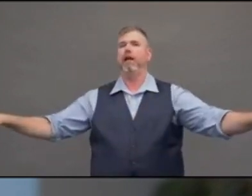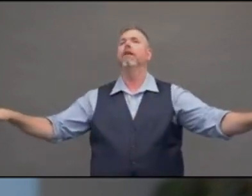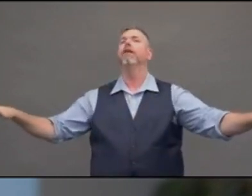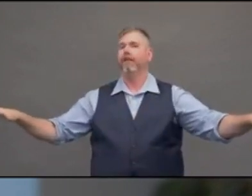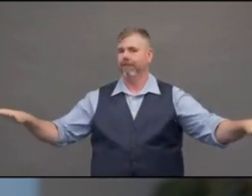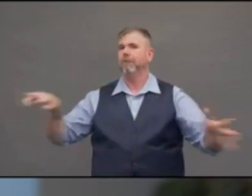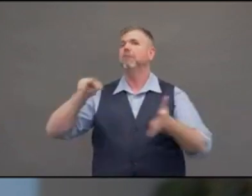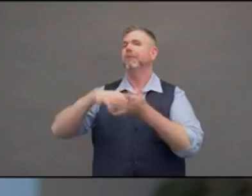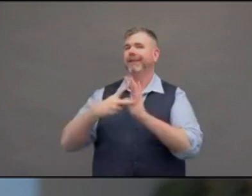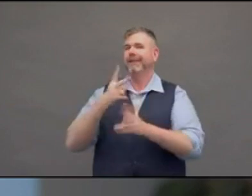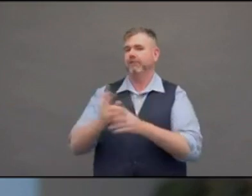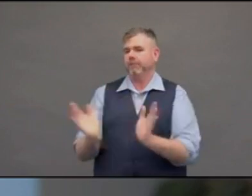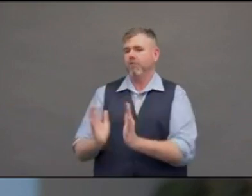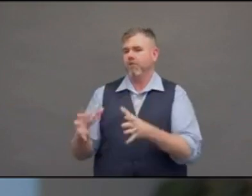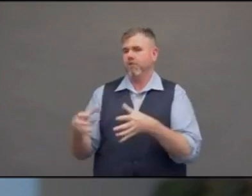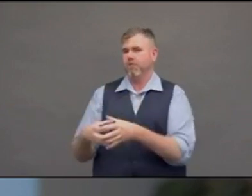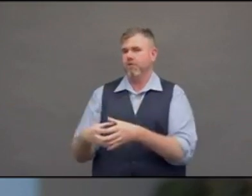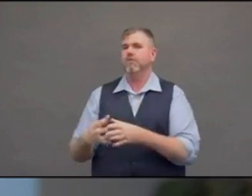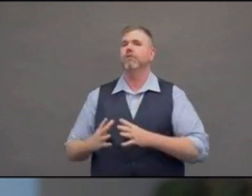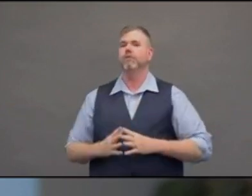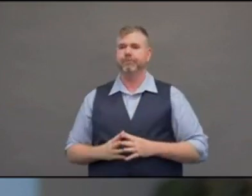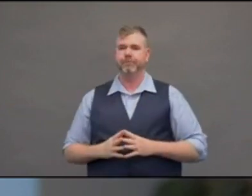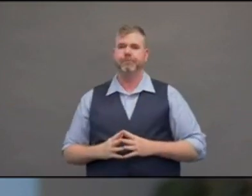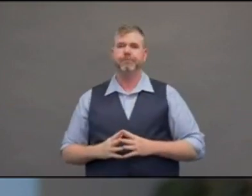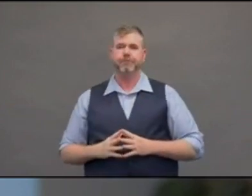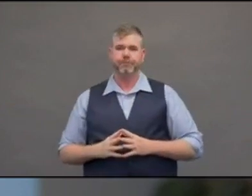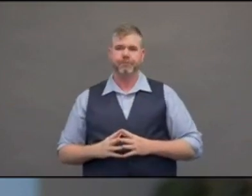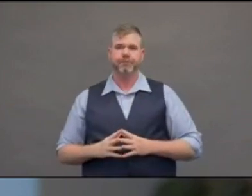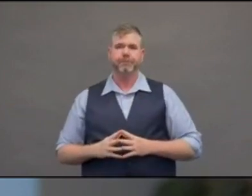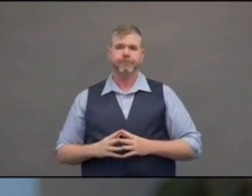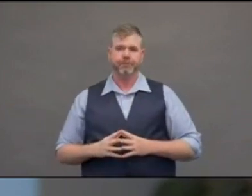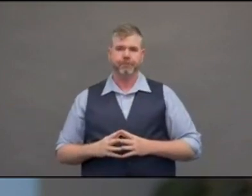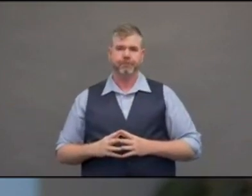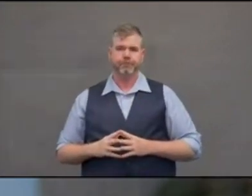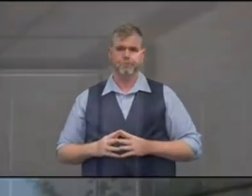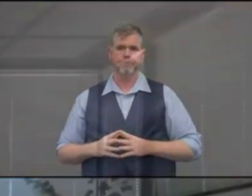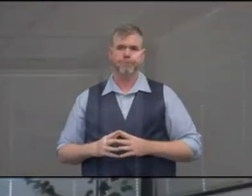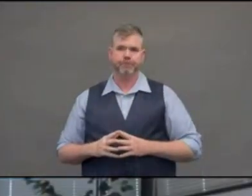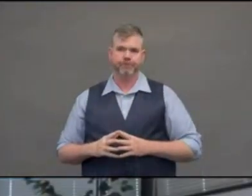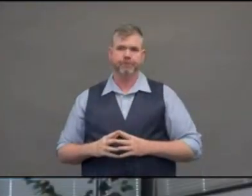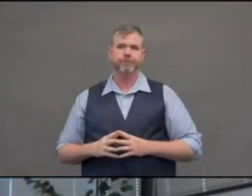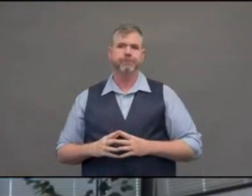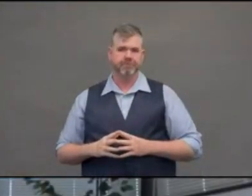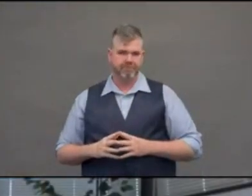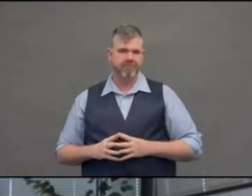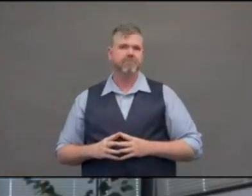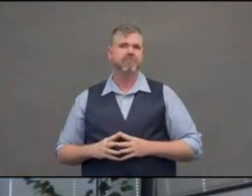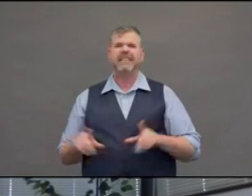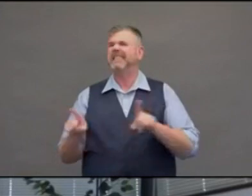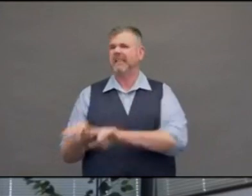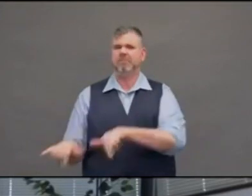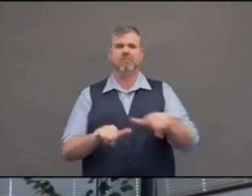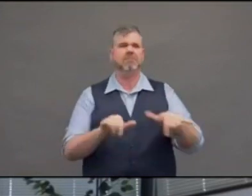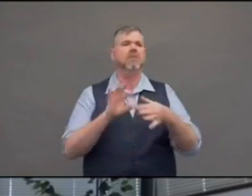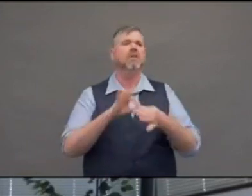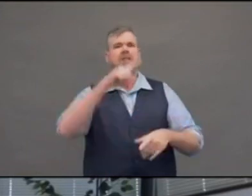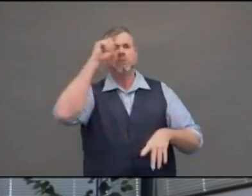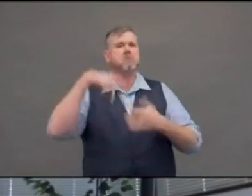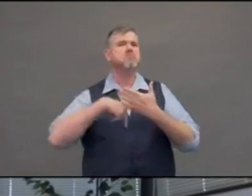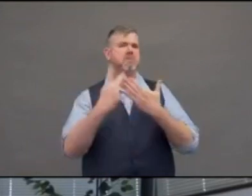the very critical key factors with child care and summer programs. Now, one thing that I think